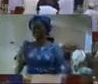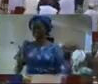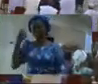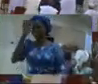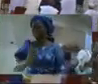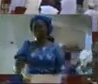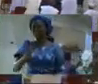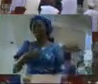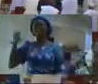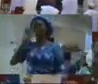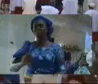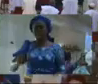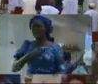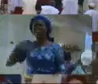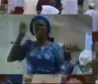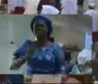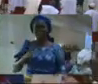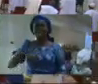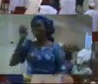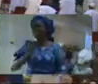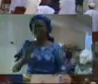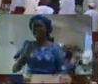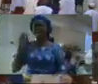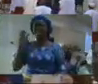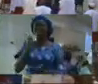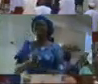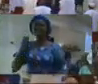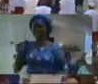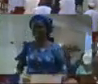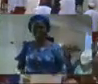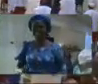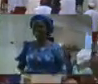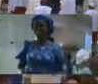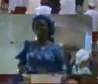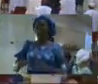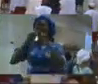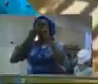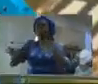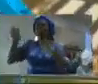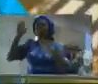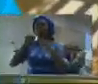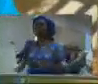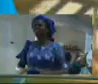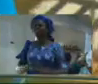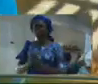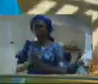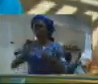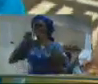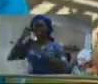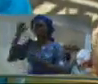and ever and ever and ever and ever. Amen. Blessed, blessed, blessed, blessed be your holy name,